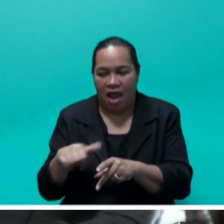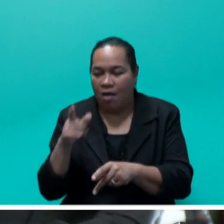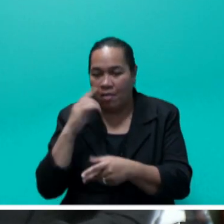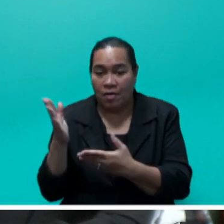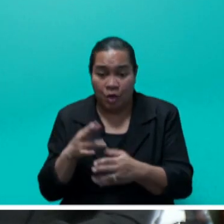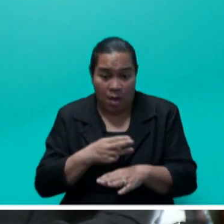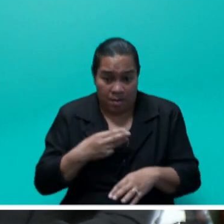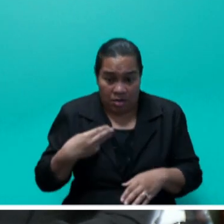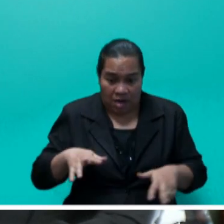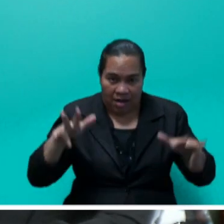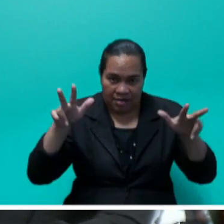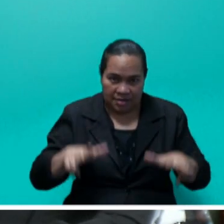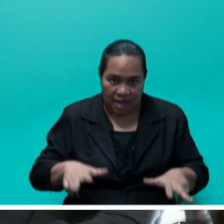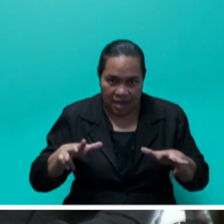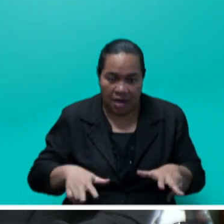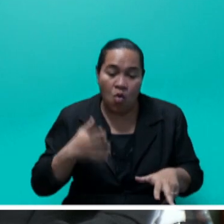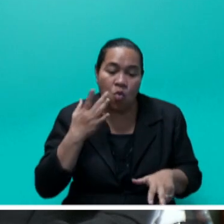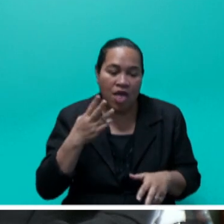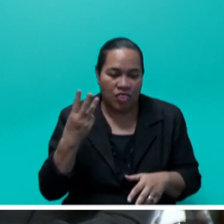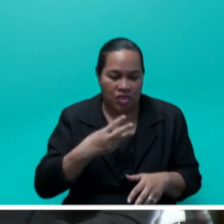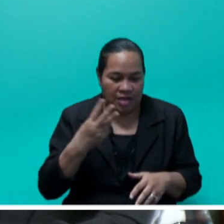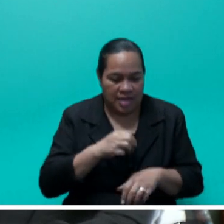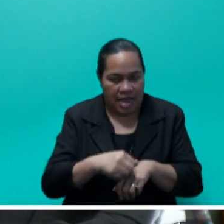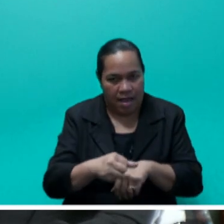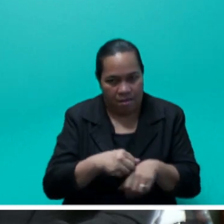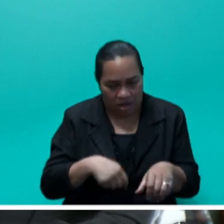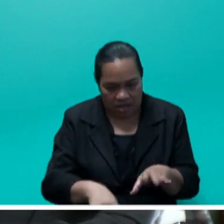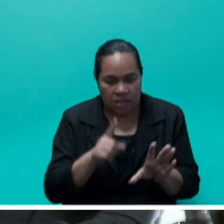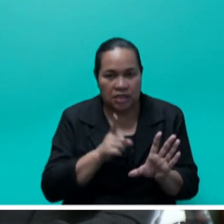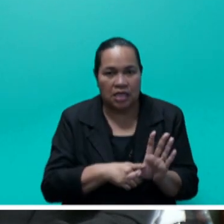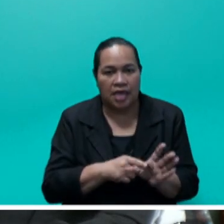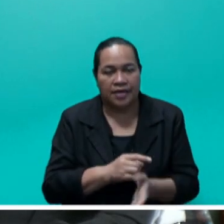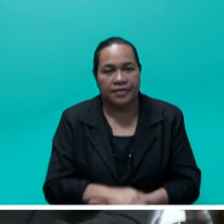this letting agreement from the 30th of April of this year.